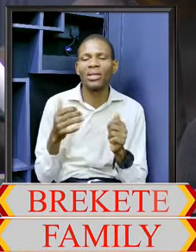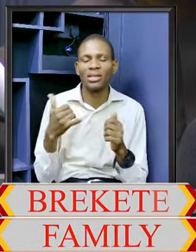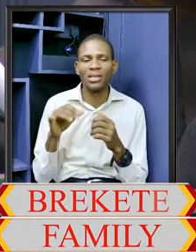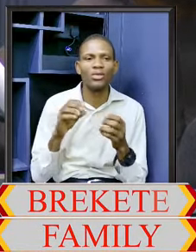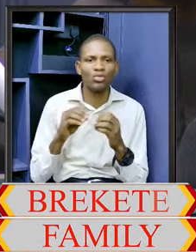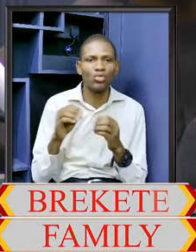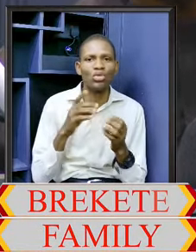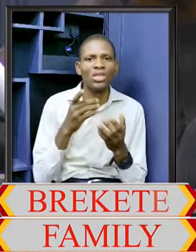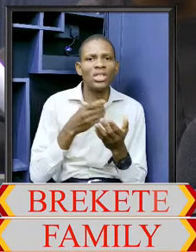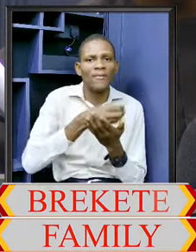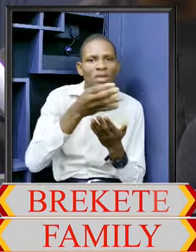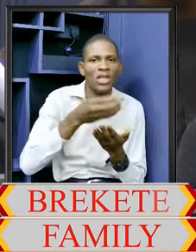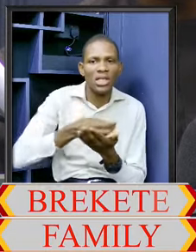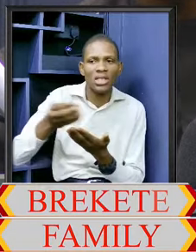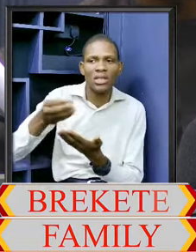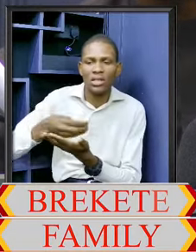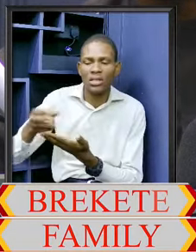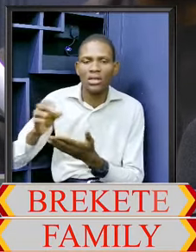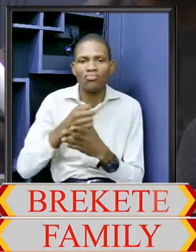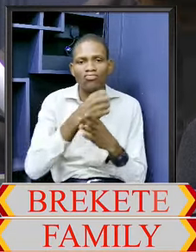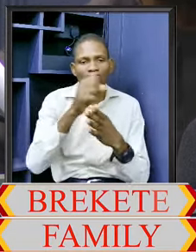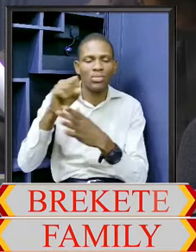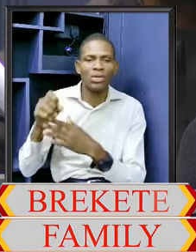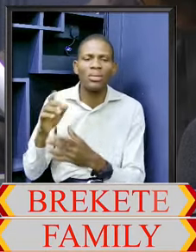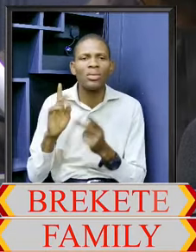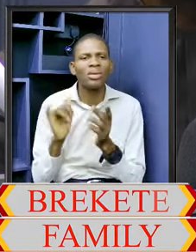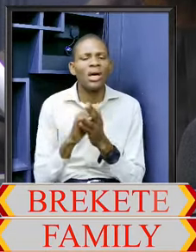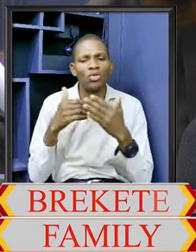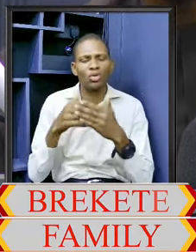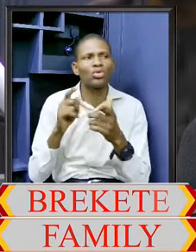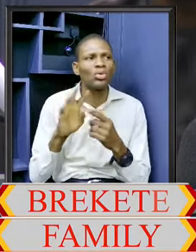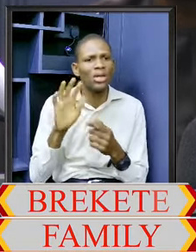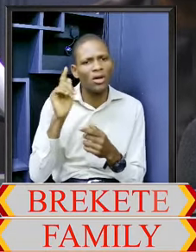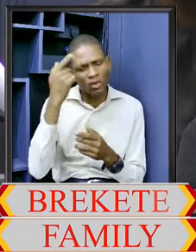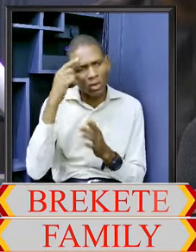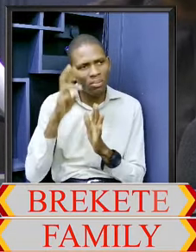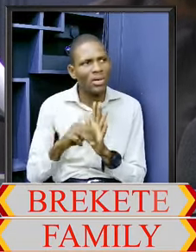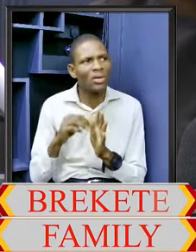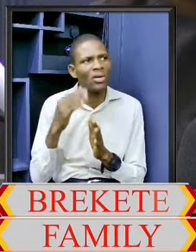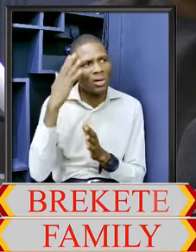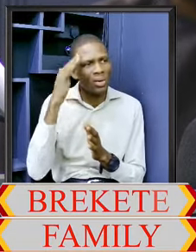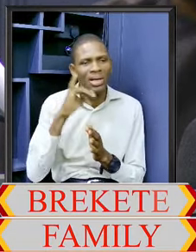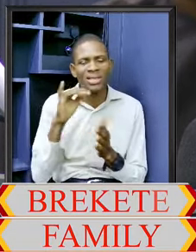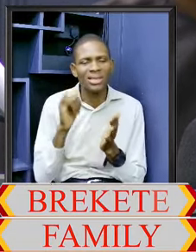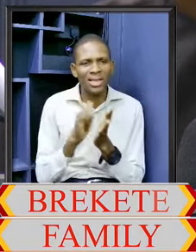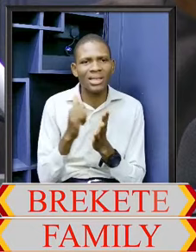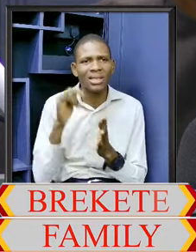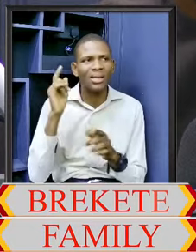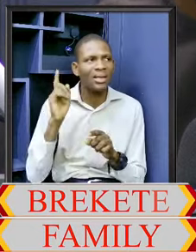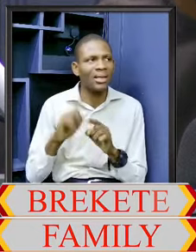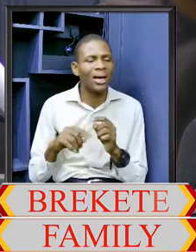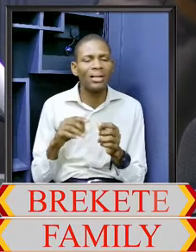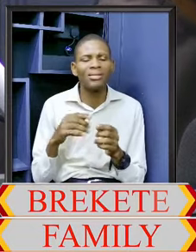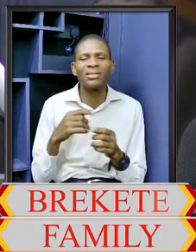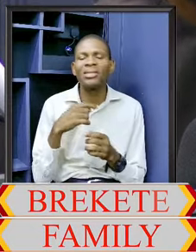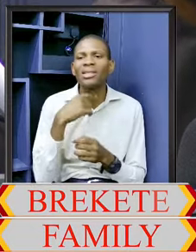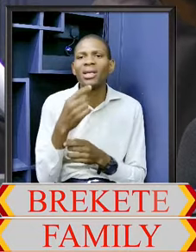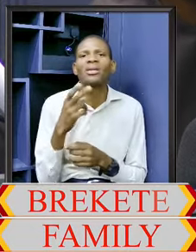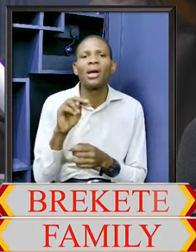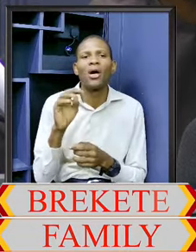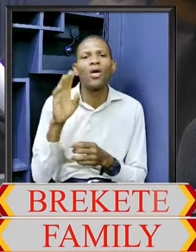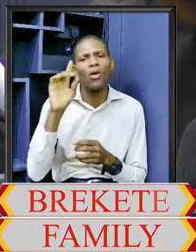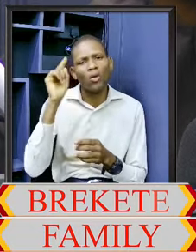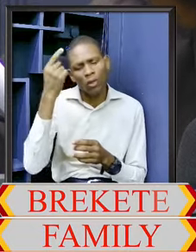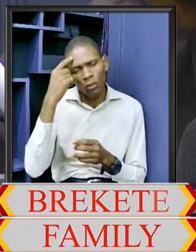still do. And people will be saying they're close to their government. Yeah. Why he be saying they no fit up? Meet their governors.